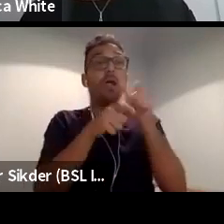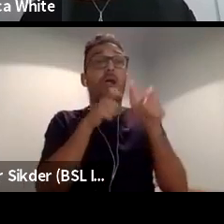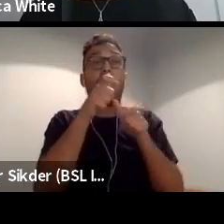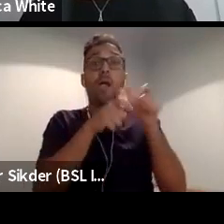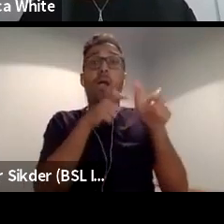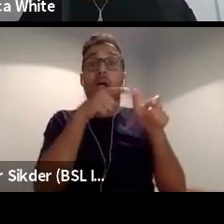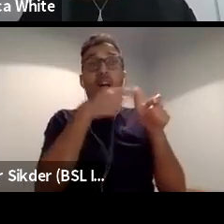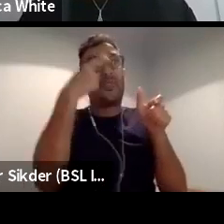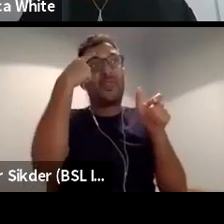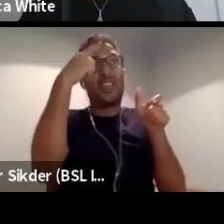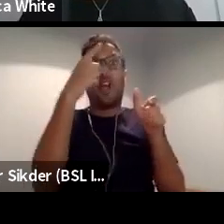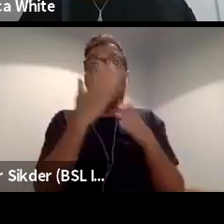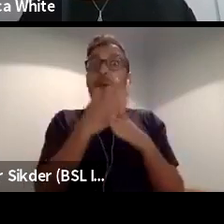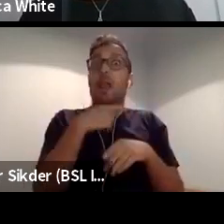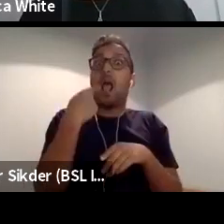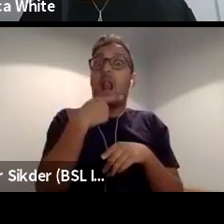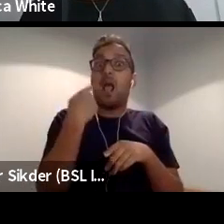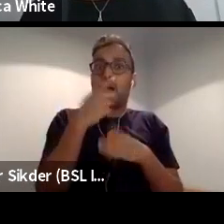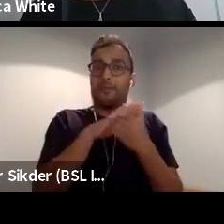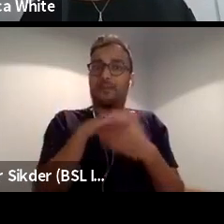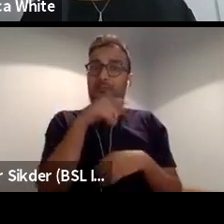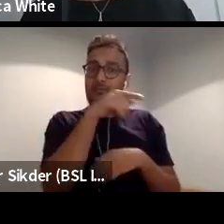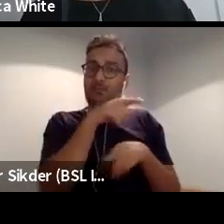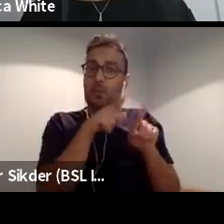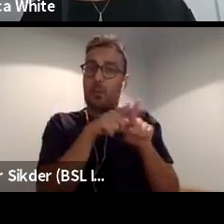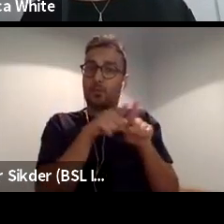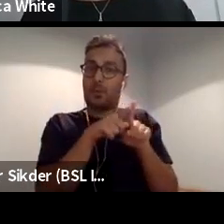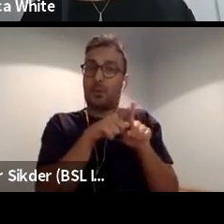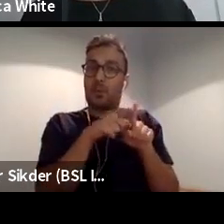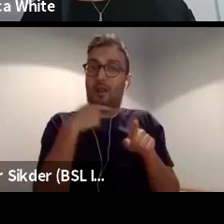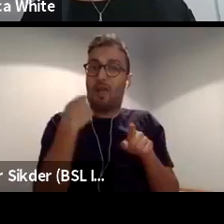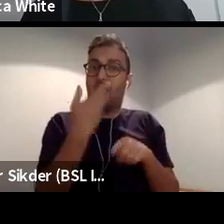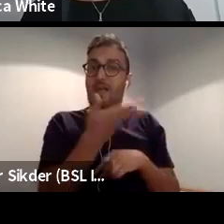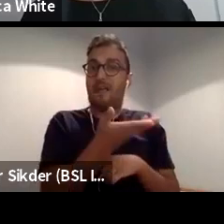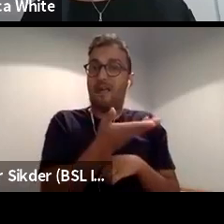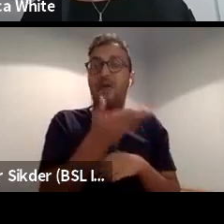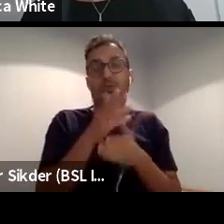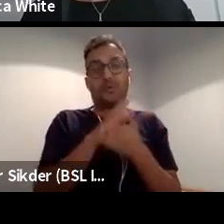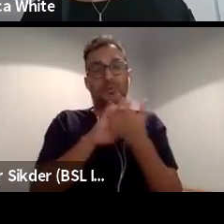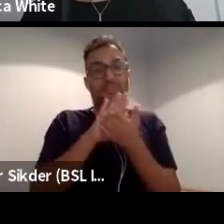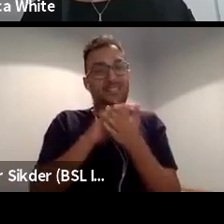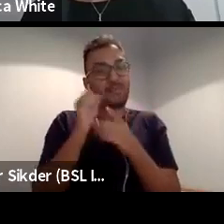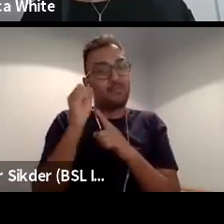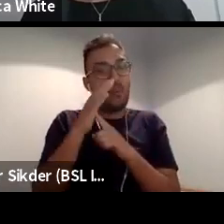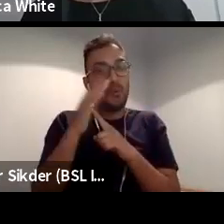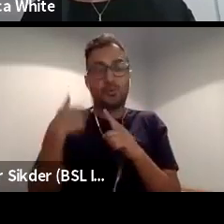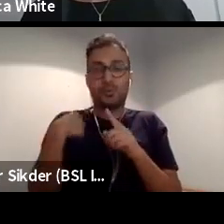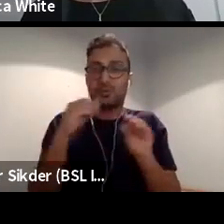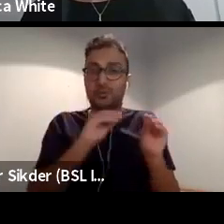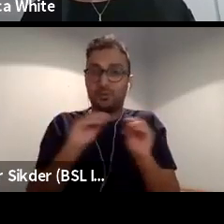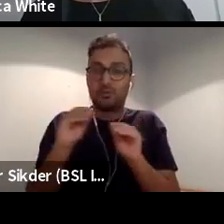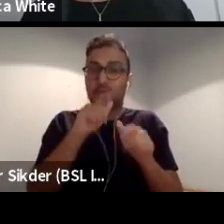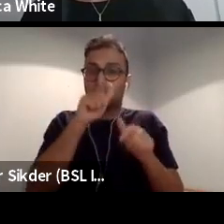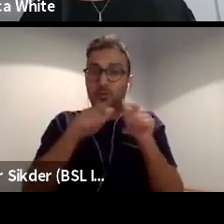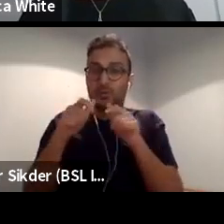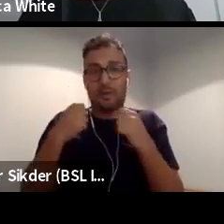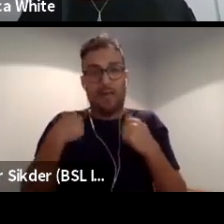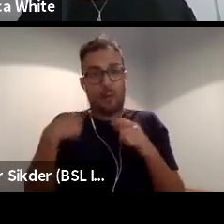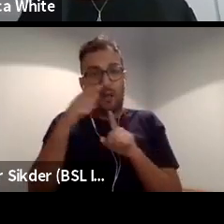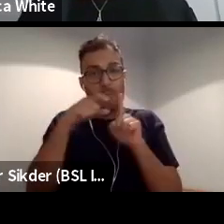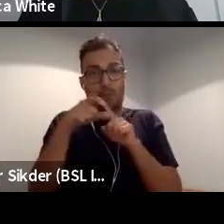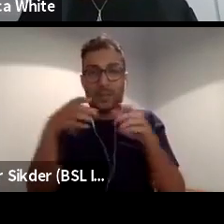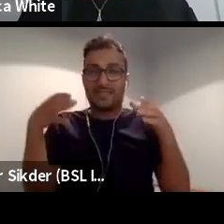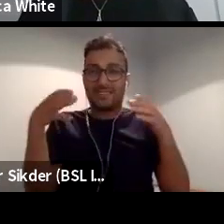So we have to be very careful as Muslims. I always teach my students and my congregation to always verify the authenticity of